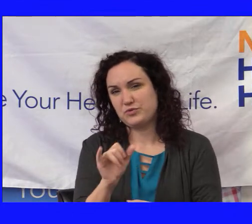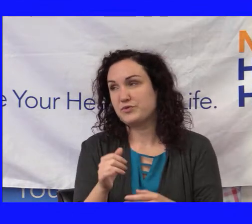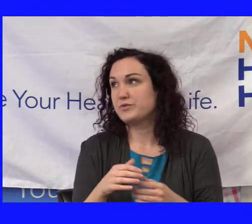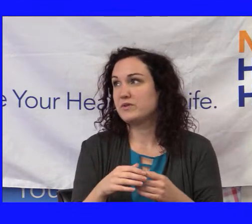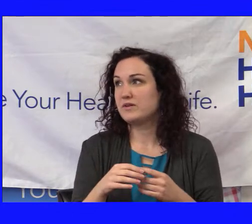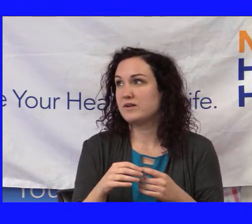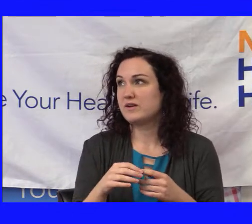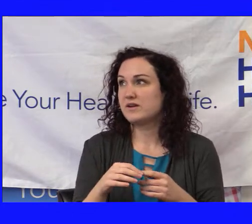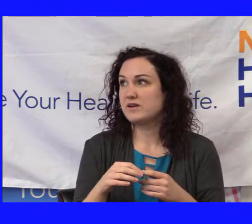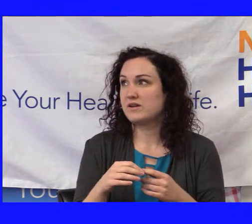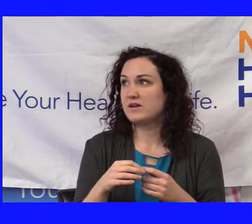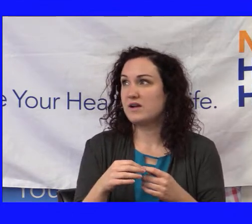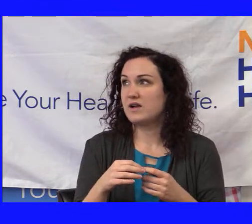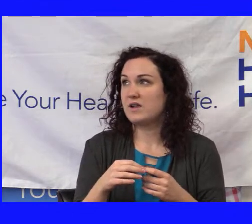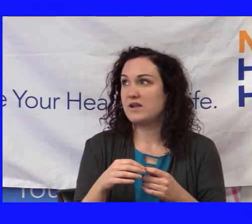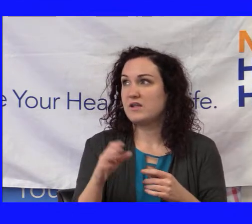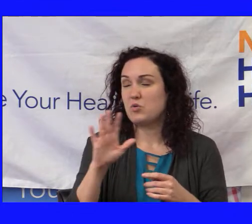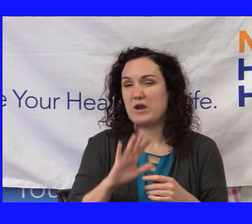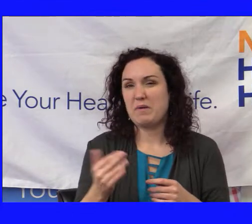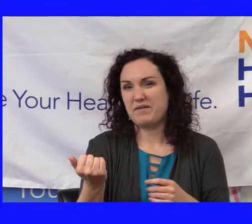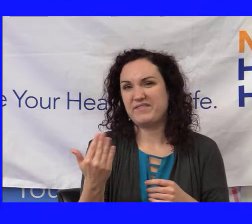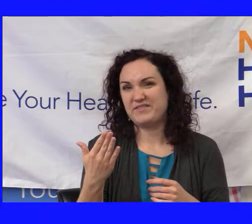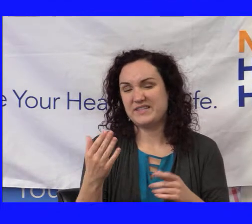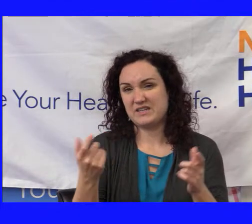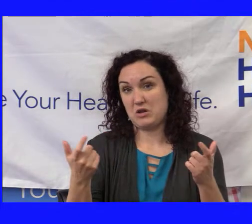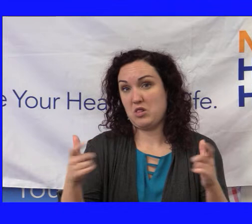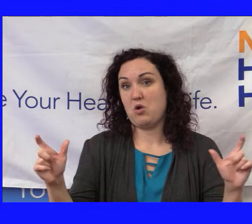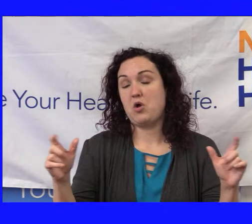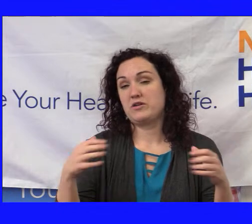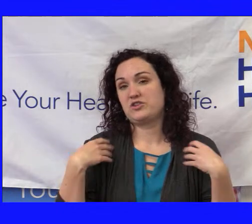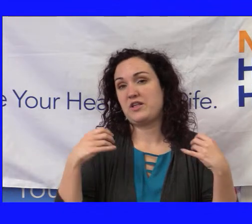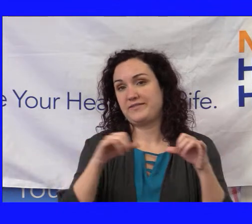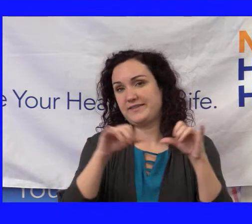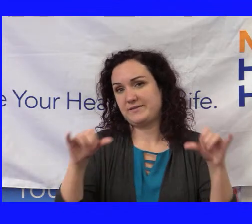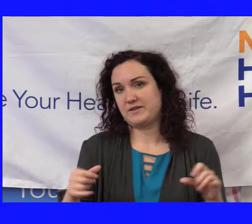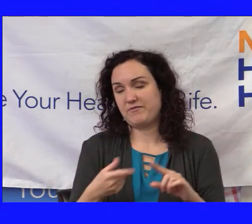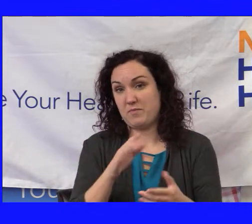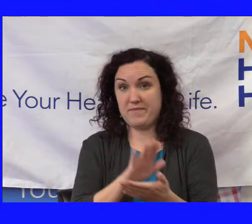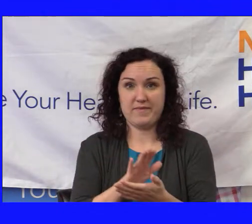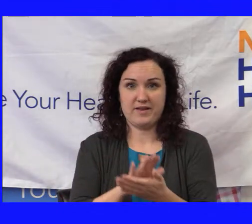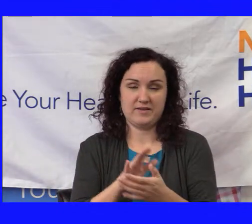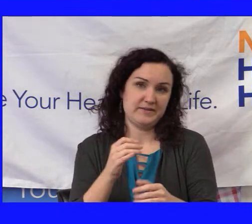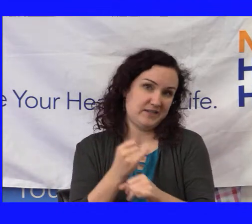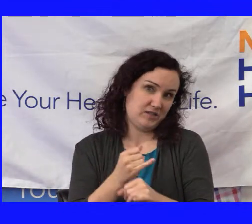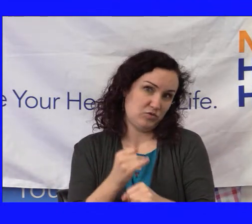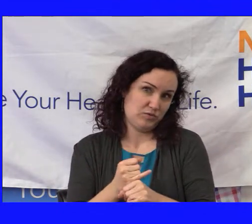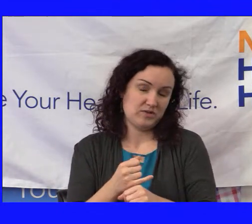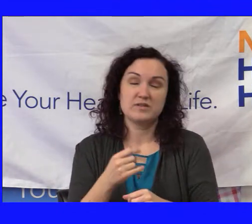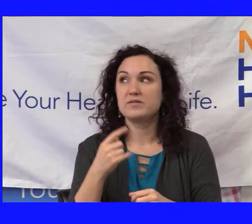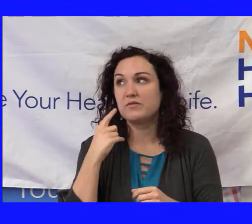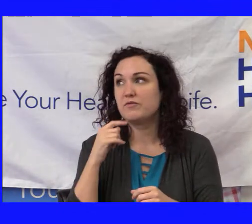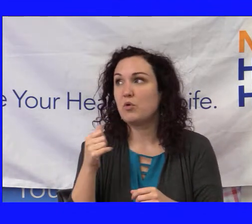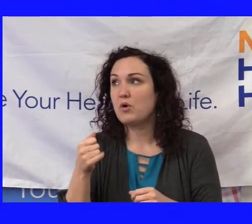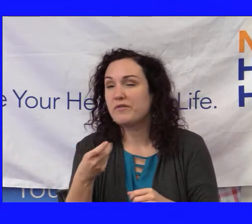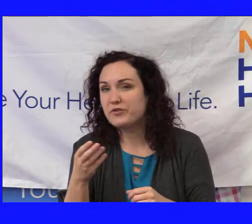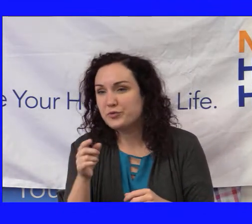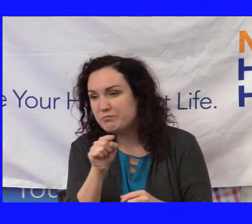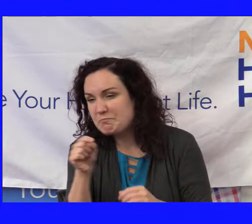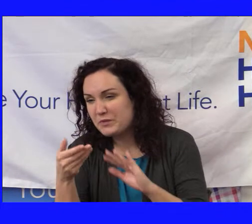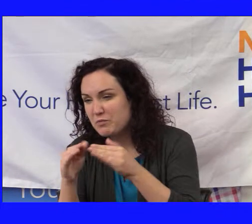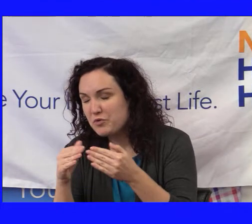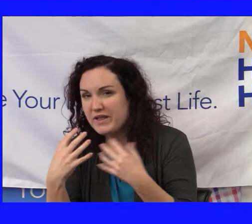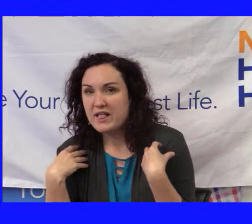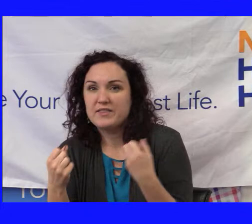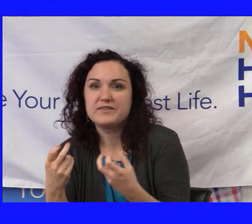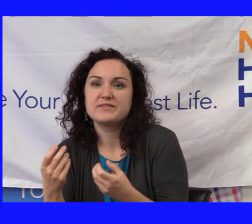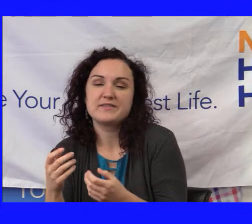group's representation is that we had around 15 large health systems, from academic institutions to, again, a couple community health centers that have removed